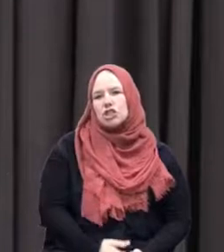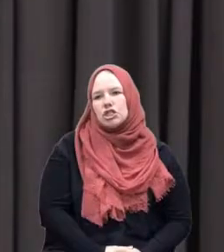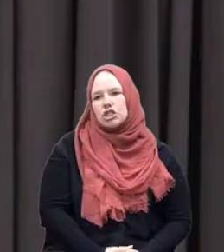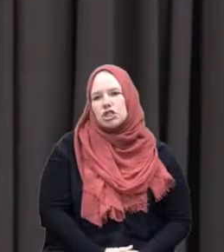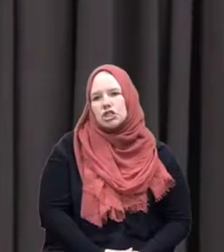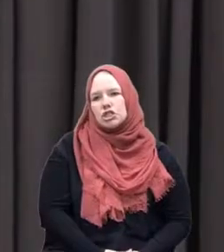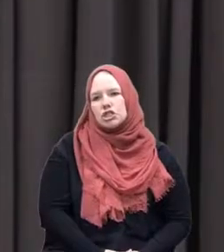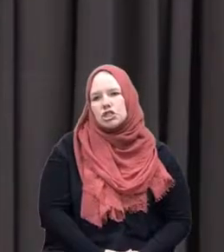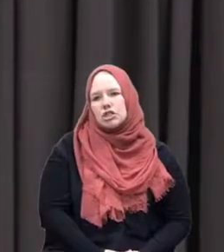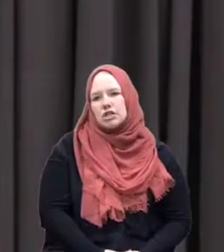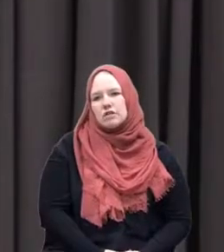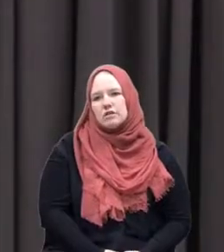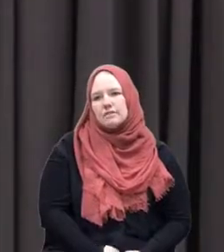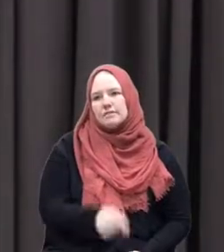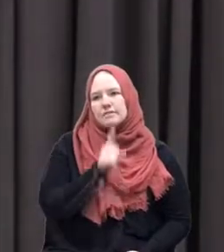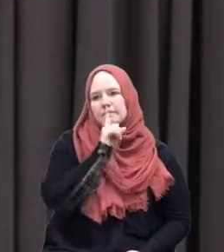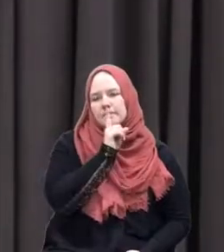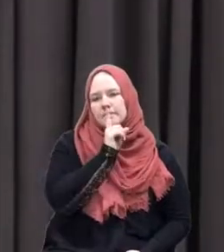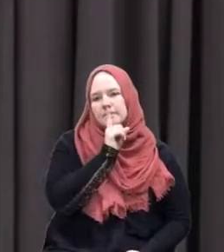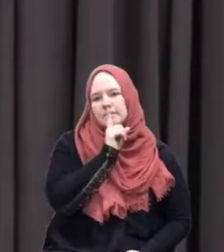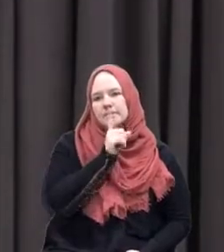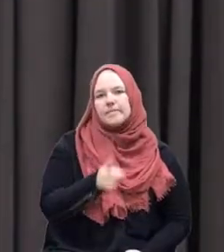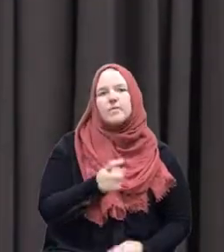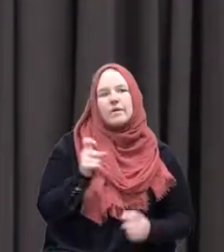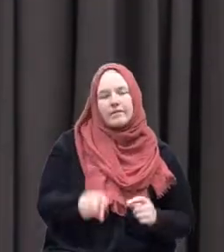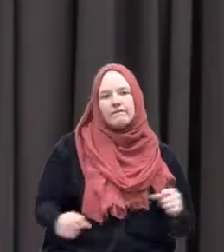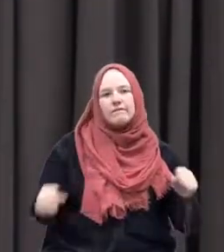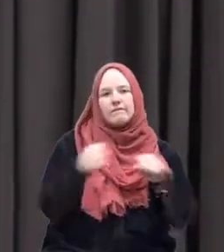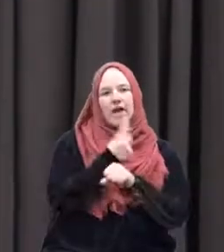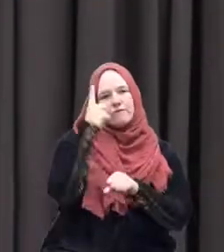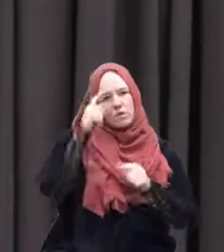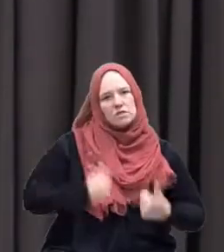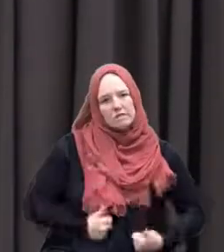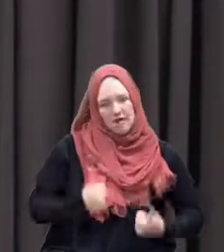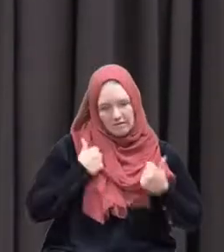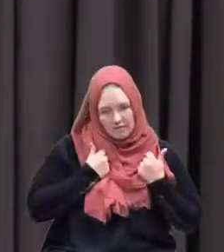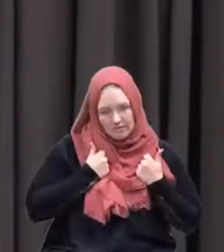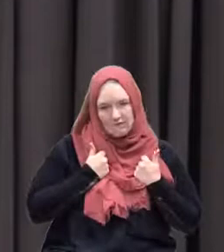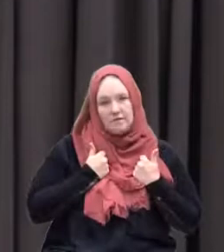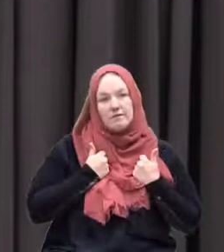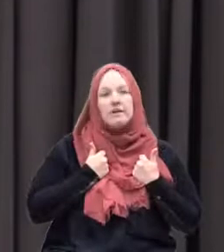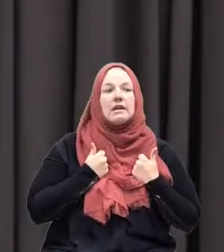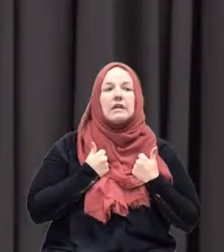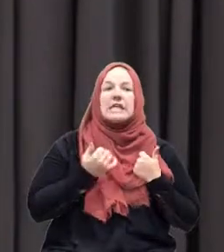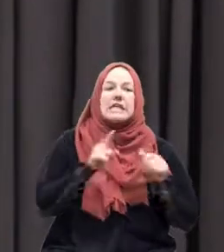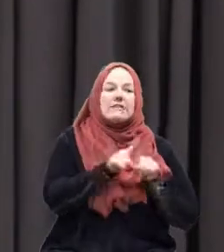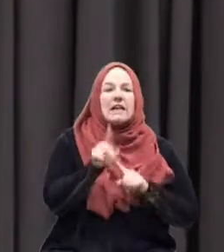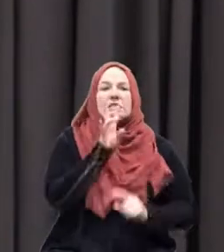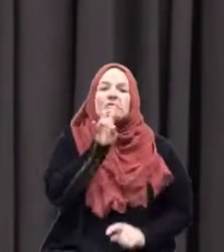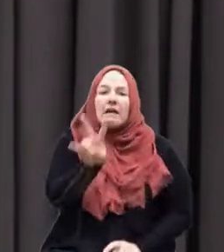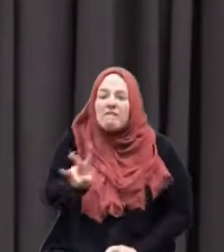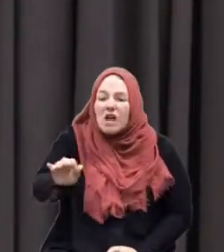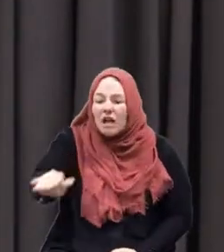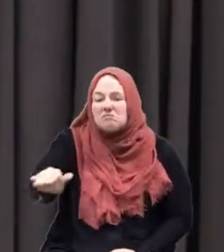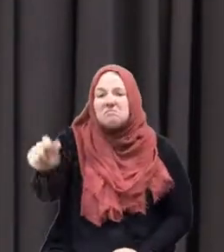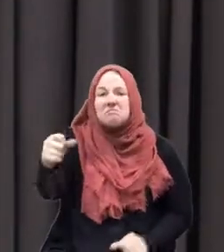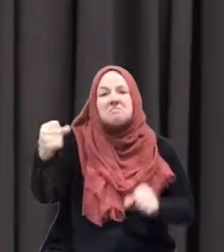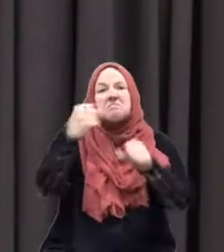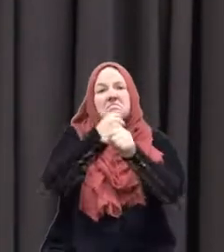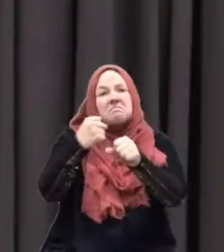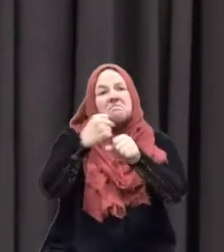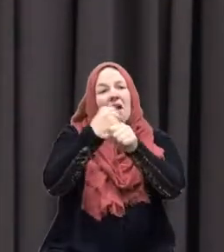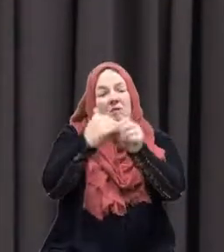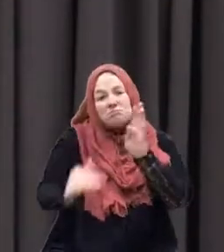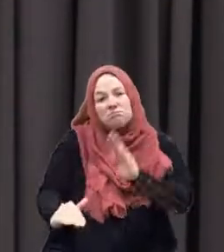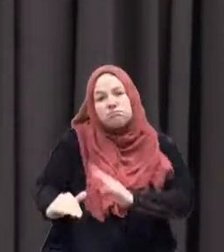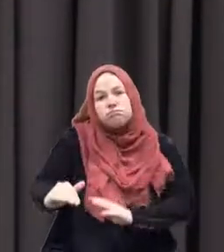of the desert, but outside. He has to fight for survival, even as a child. But he